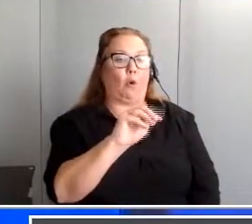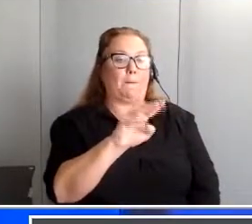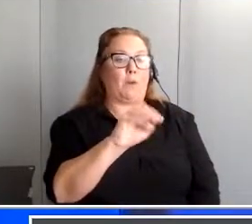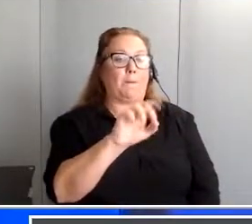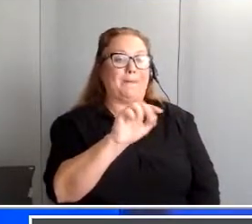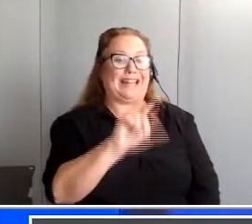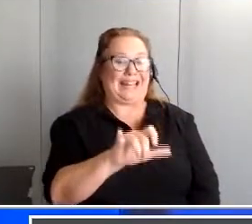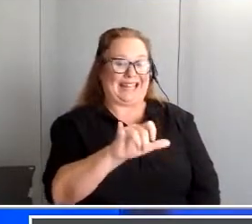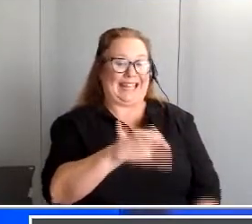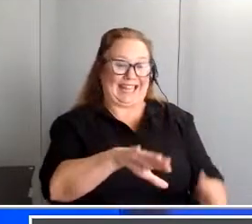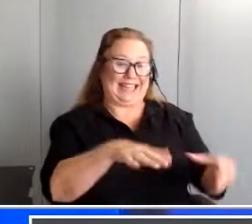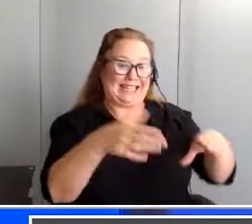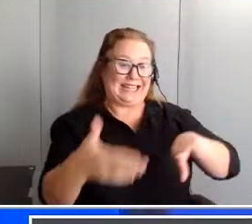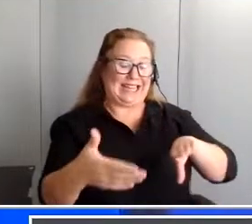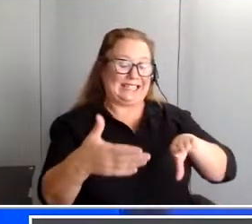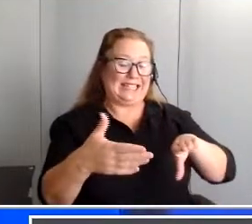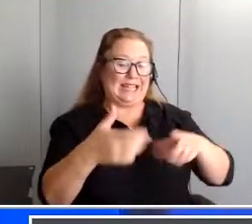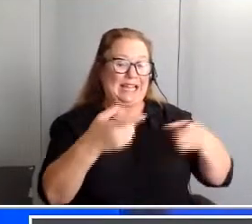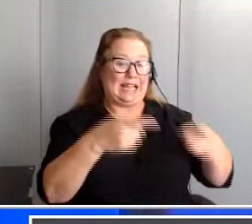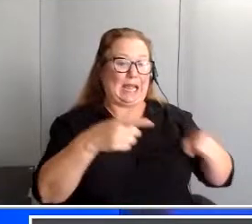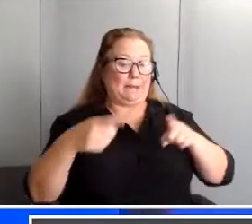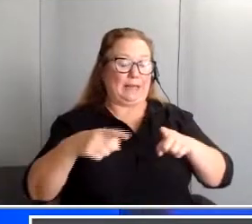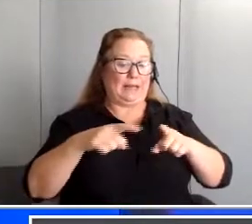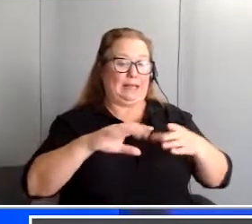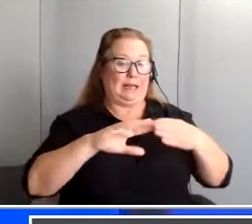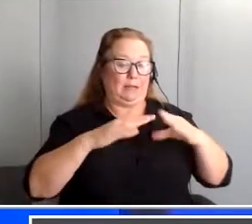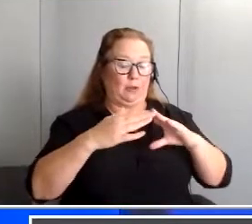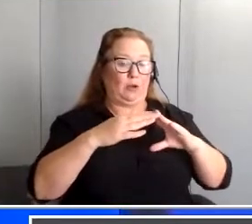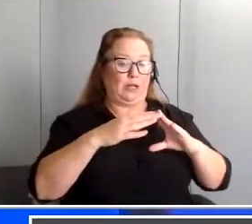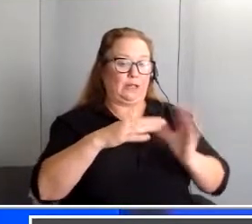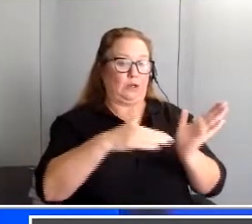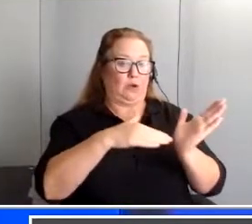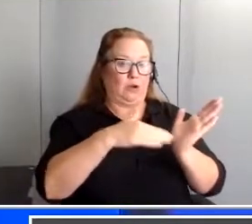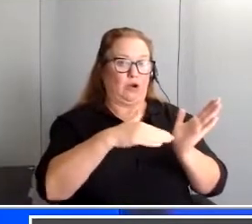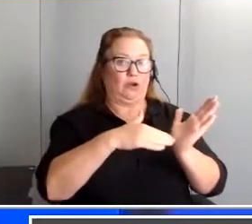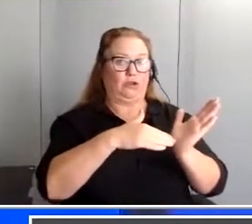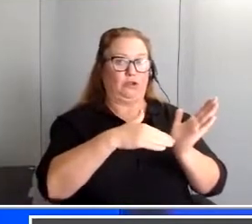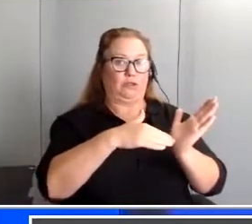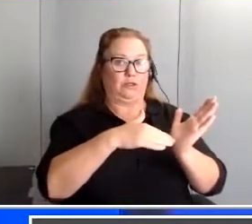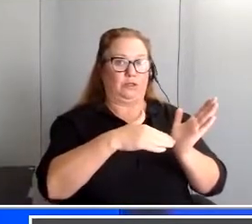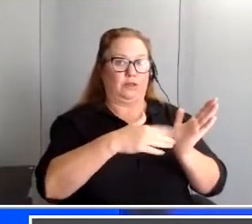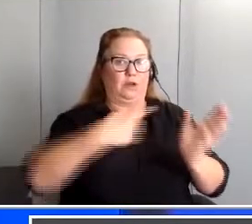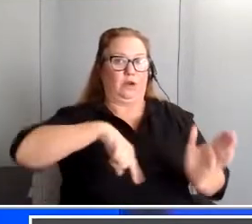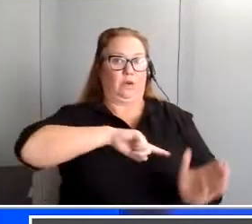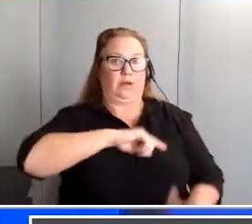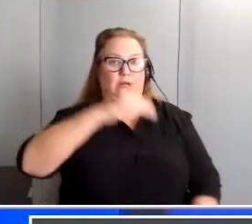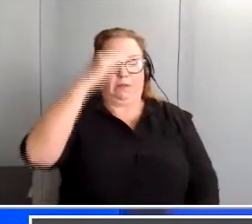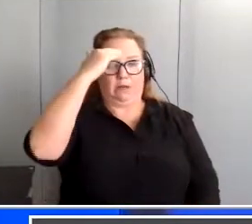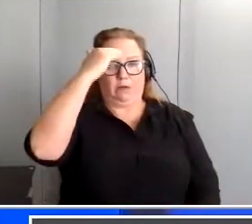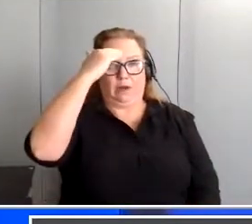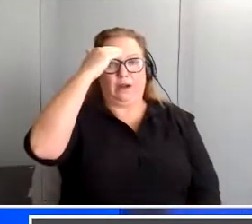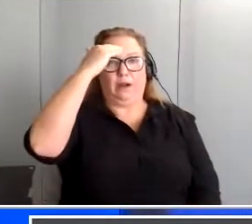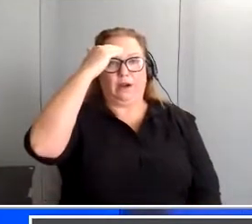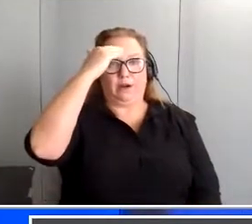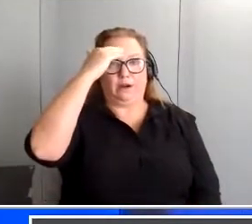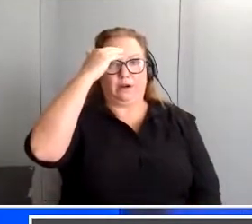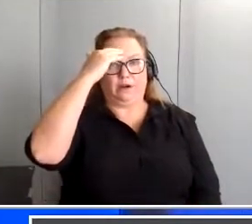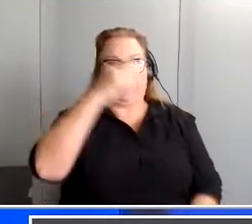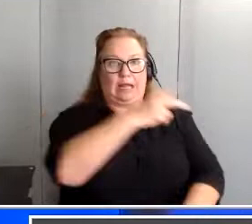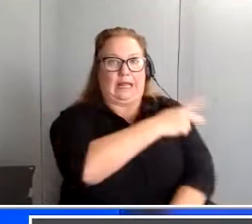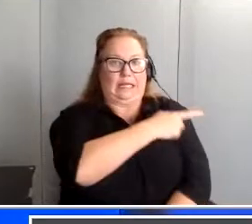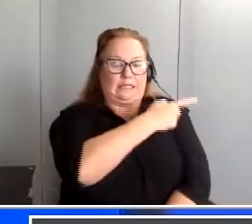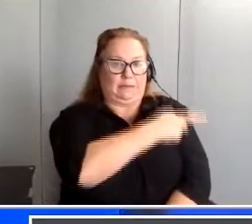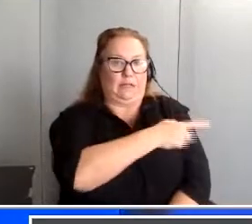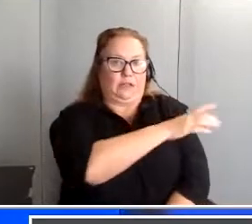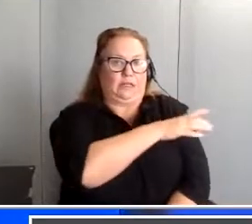happen in the community of color, so I think as physicians and as practitioners, we kind of need to be aware of that. And as patients and clients, we